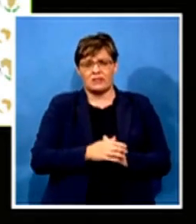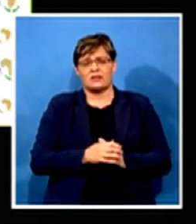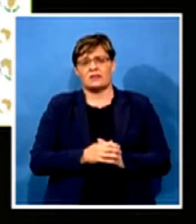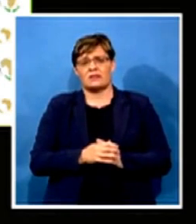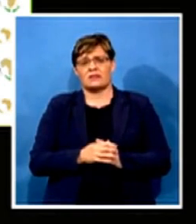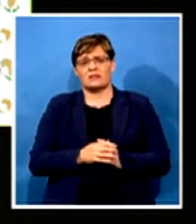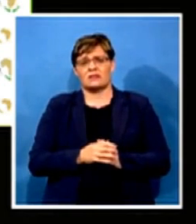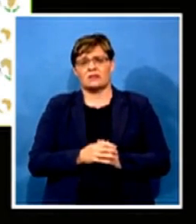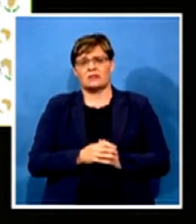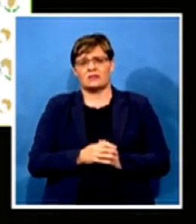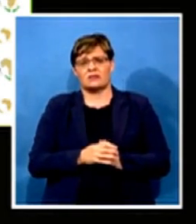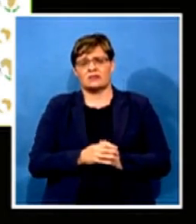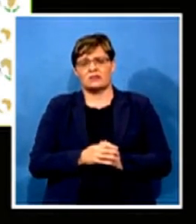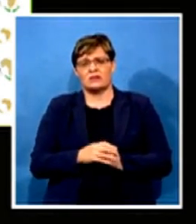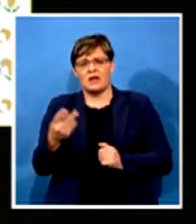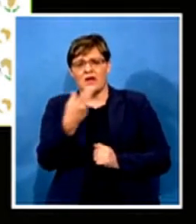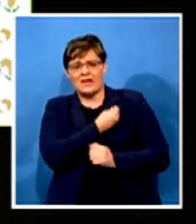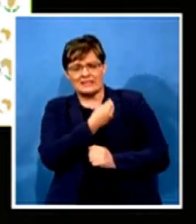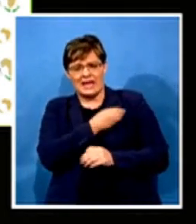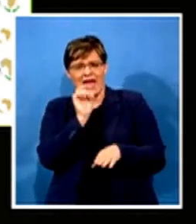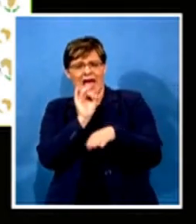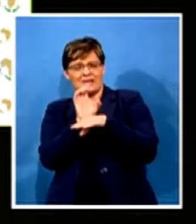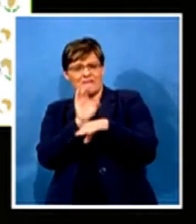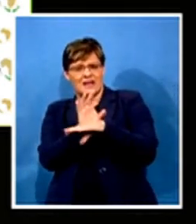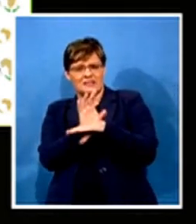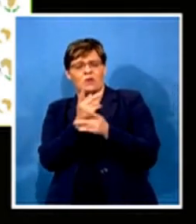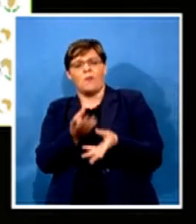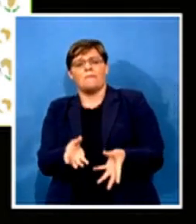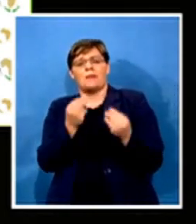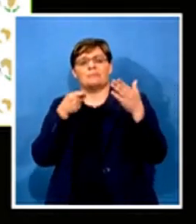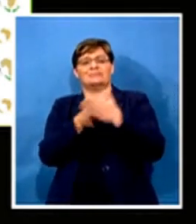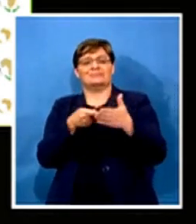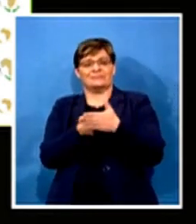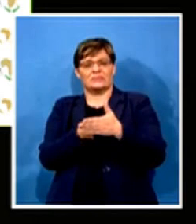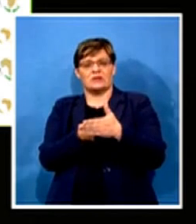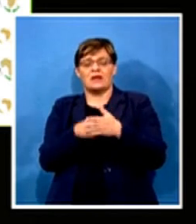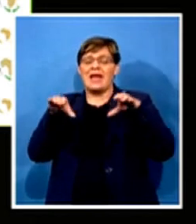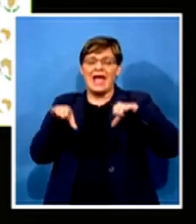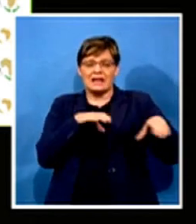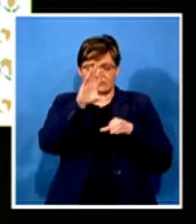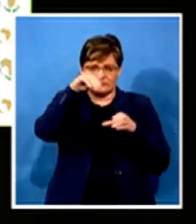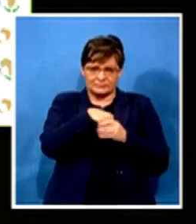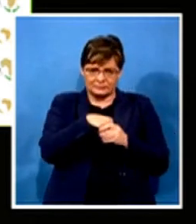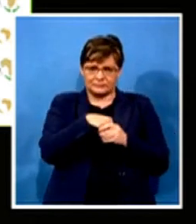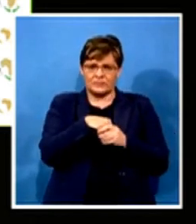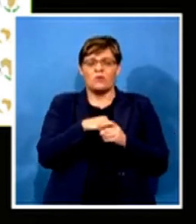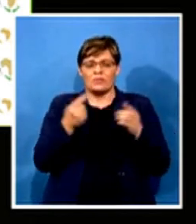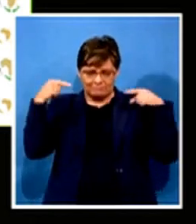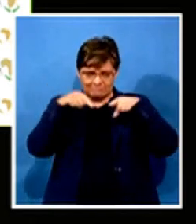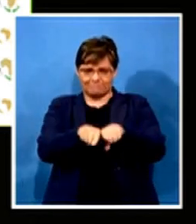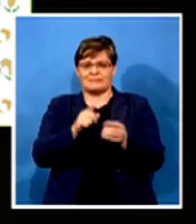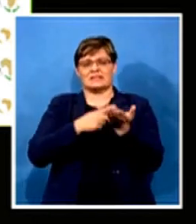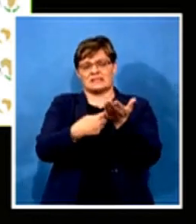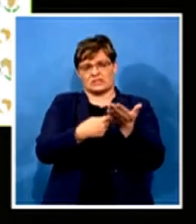Vaccine Advisory or Acquisition Task Force is actively engaging with bilateral discussions, including the European Union,